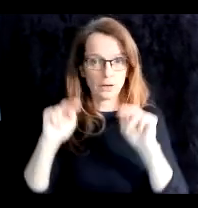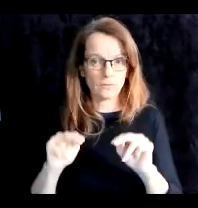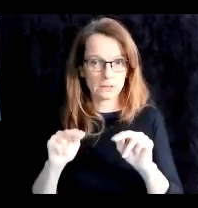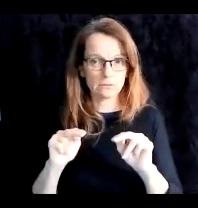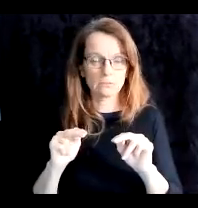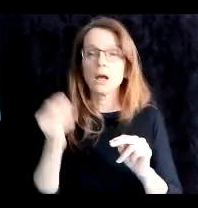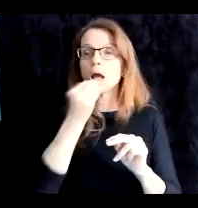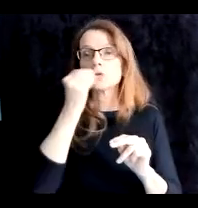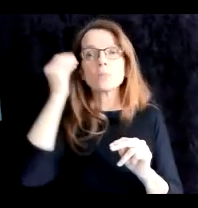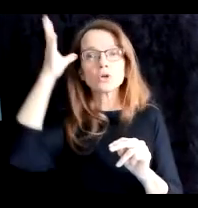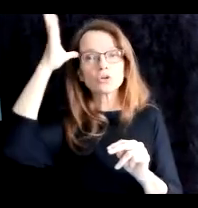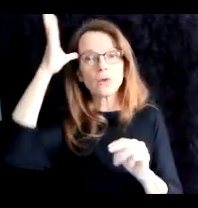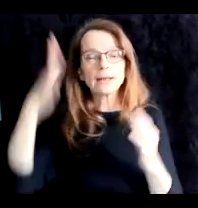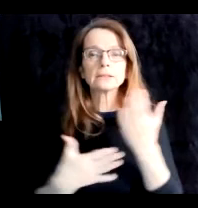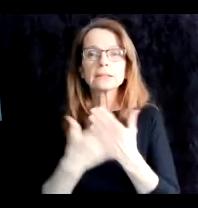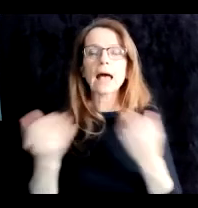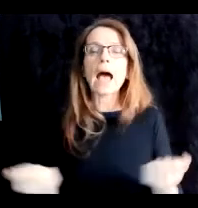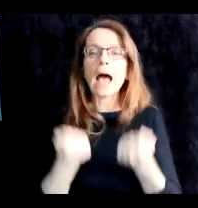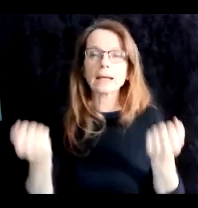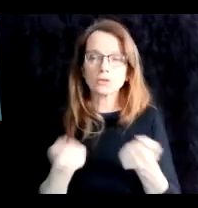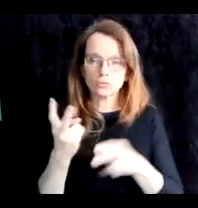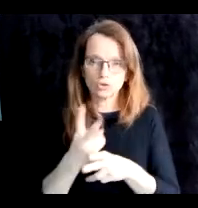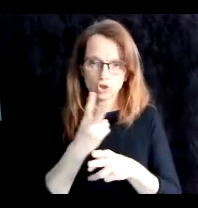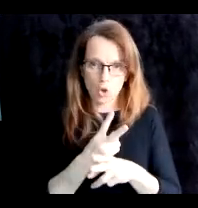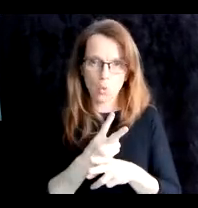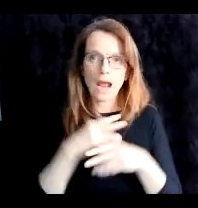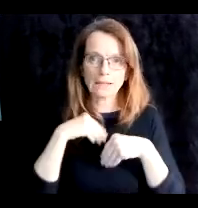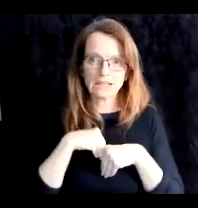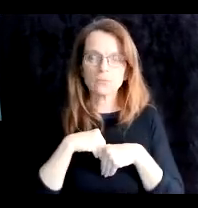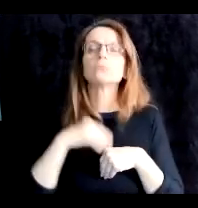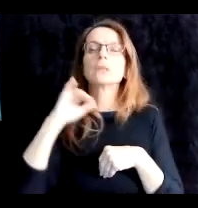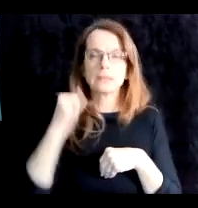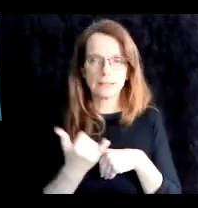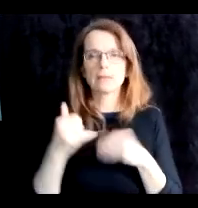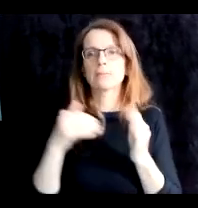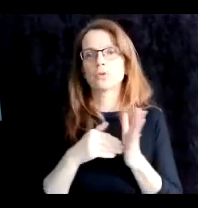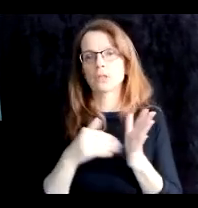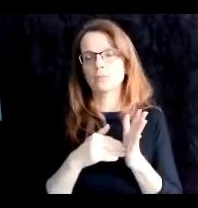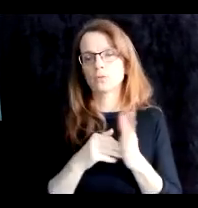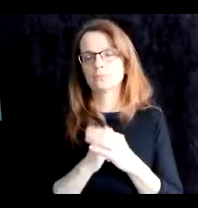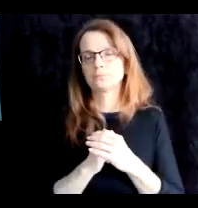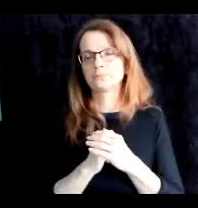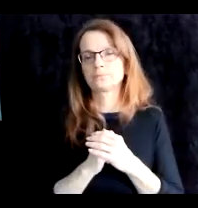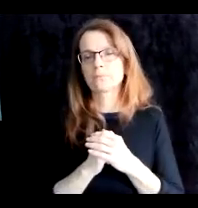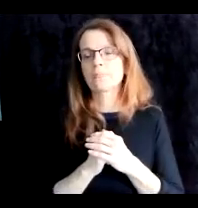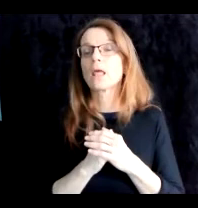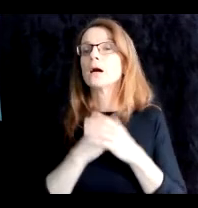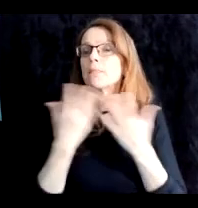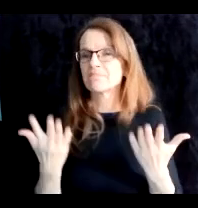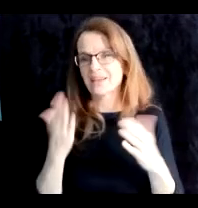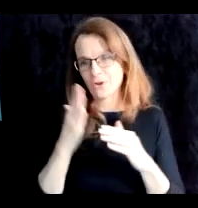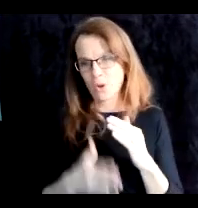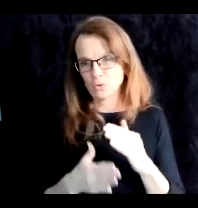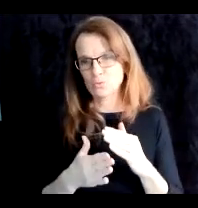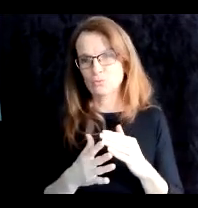address these issues too. And finally, of course, we are so glad that we have digital technology and